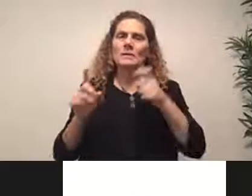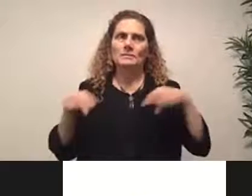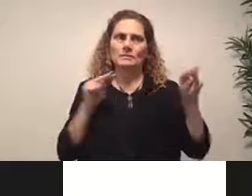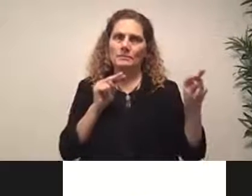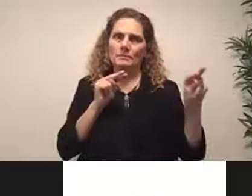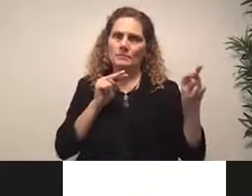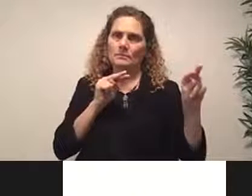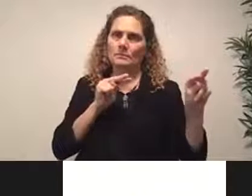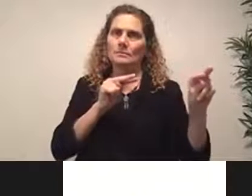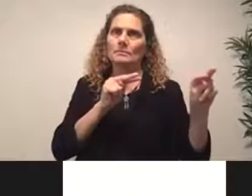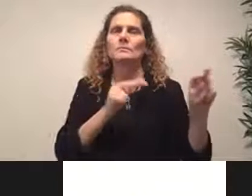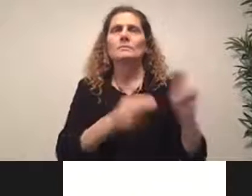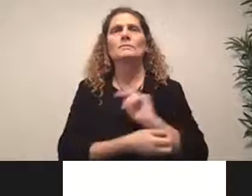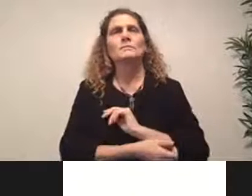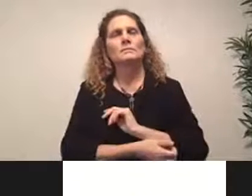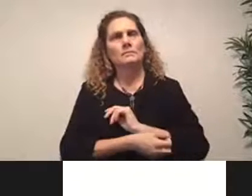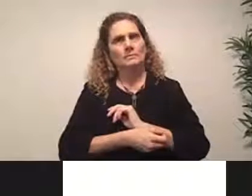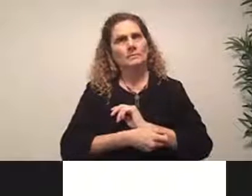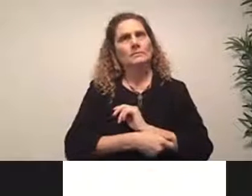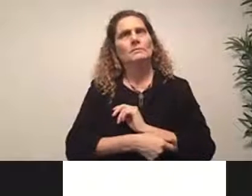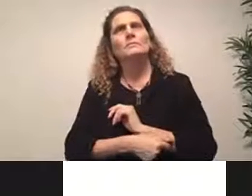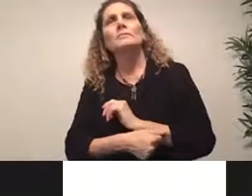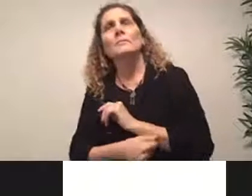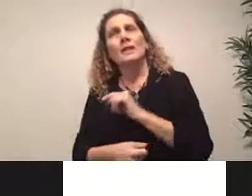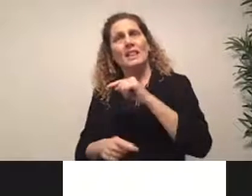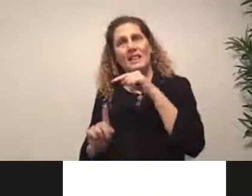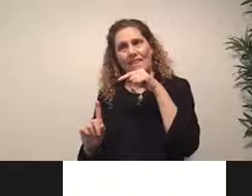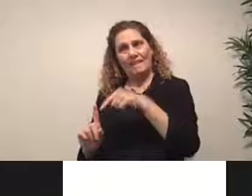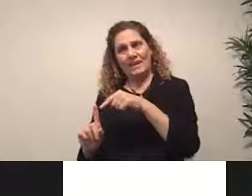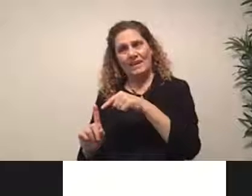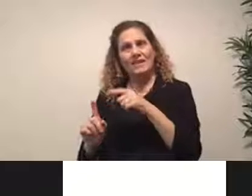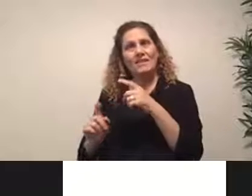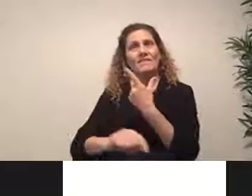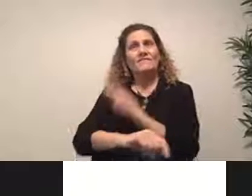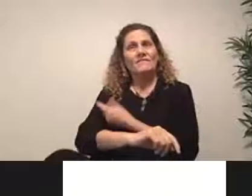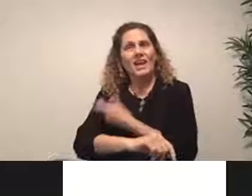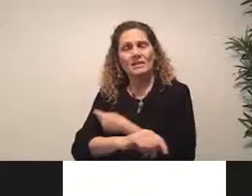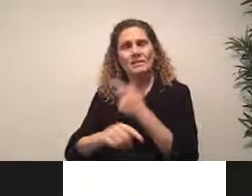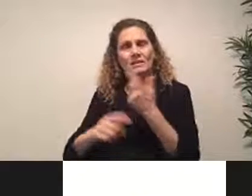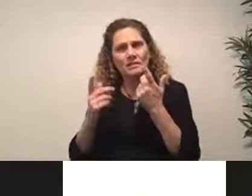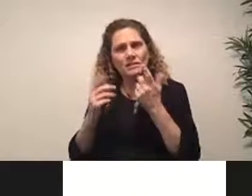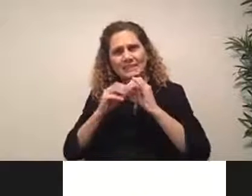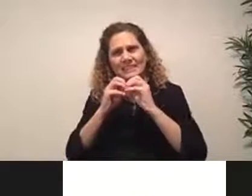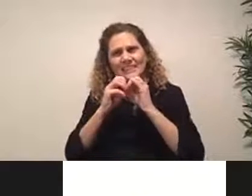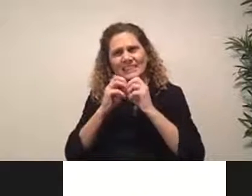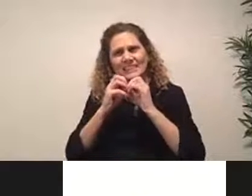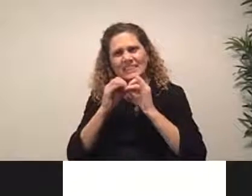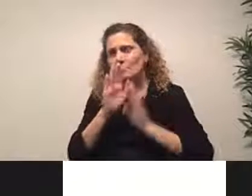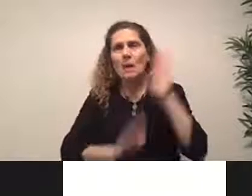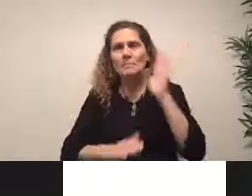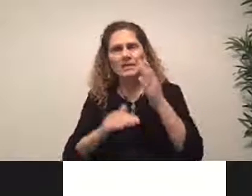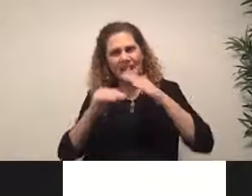year. Oftentimes, and the doctors and the scientists can tell you this, it's a many year process